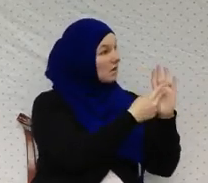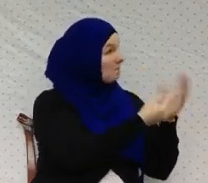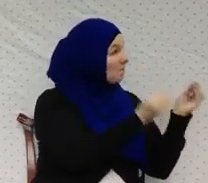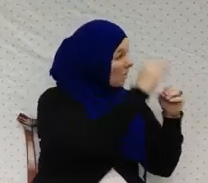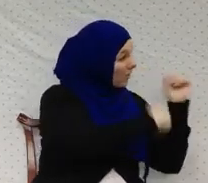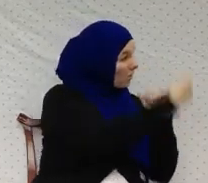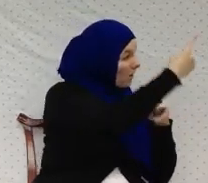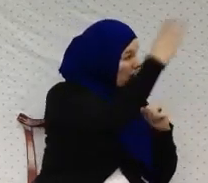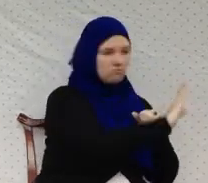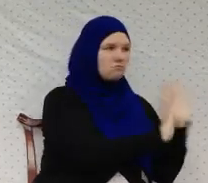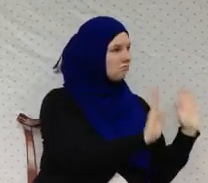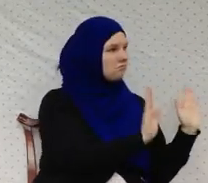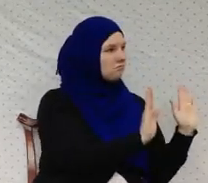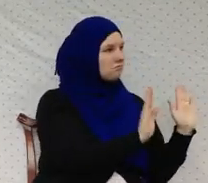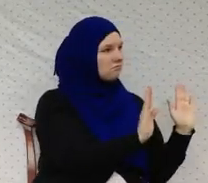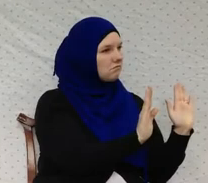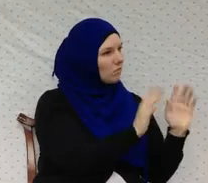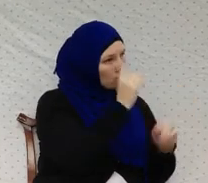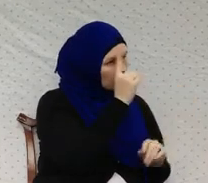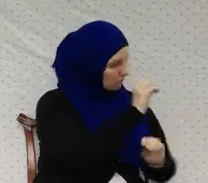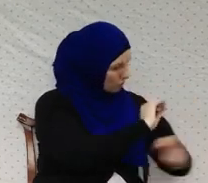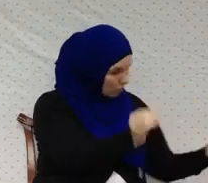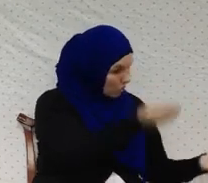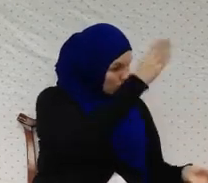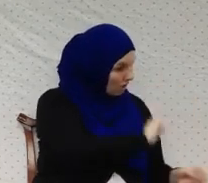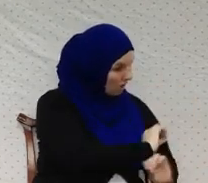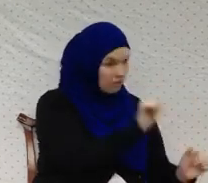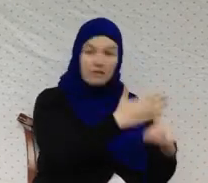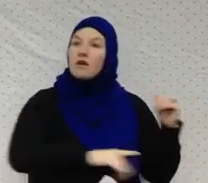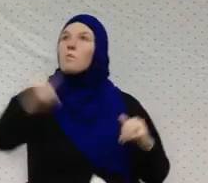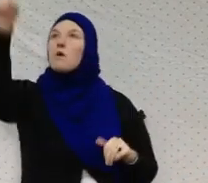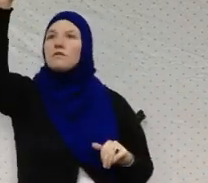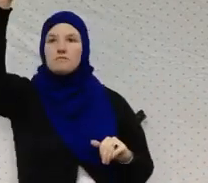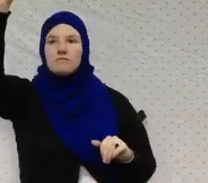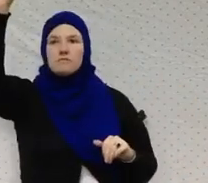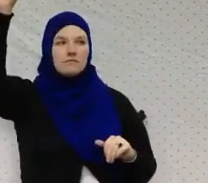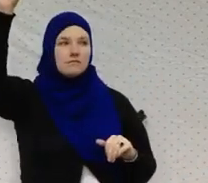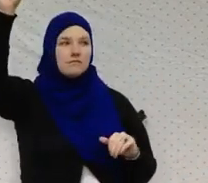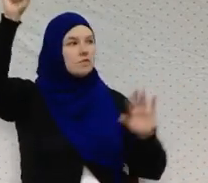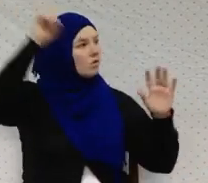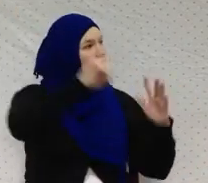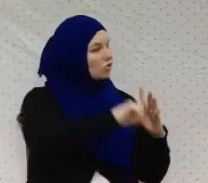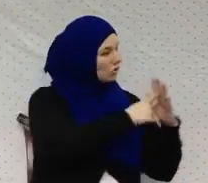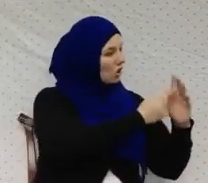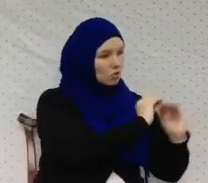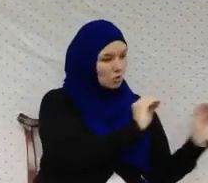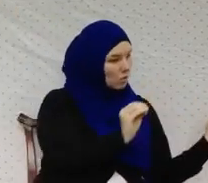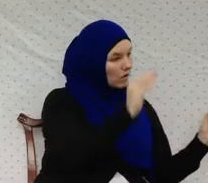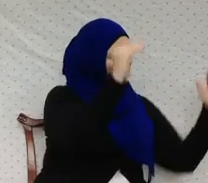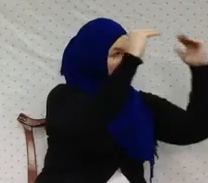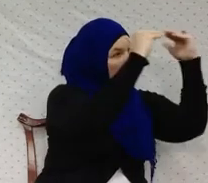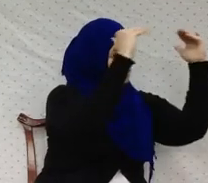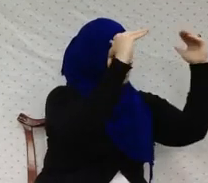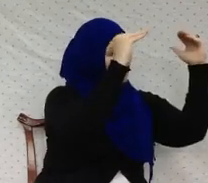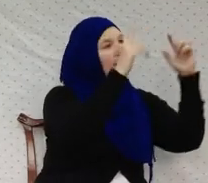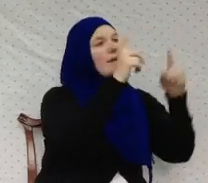first. Shirk as a feeling, shirk as belief, shirk as action. And to